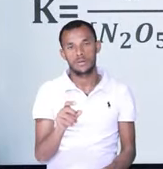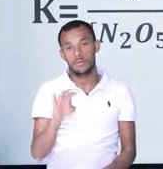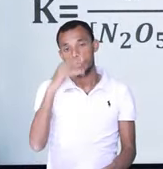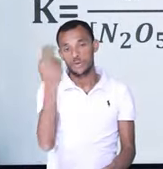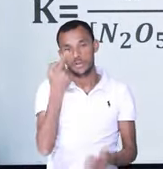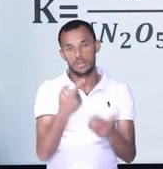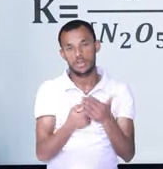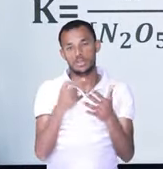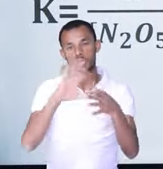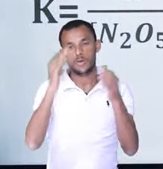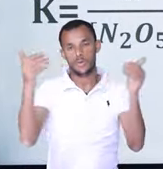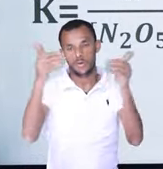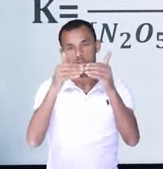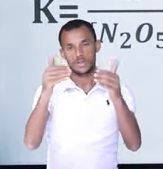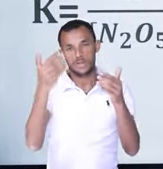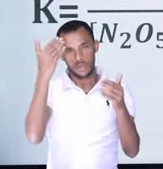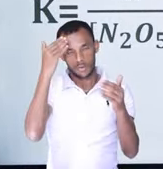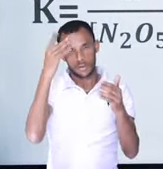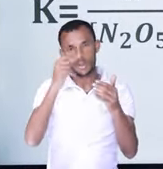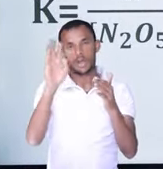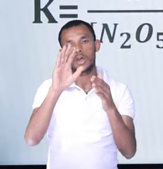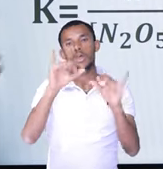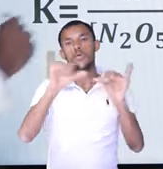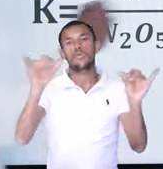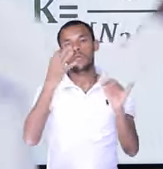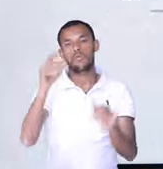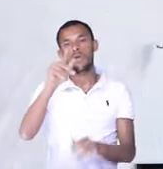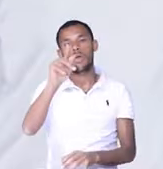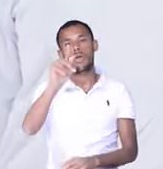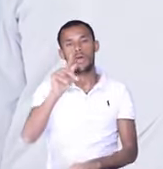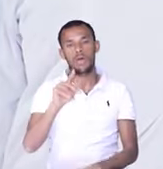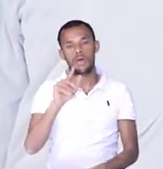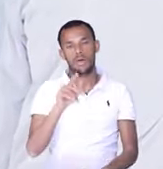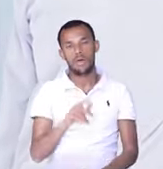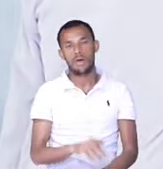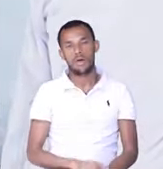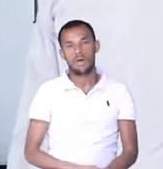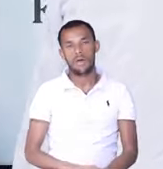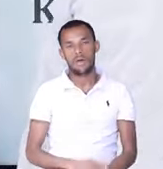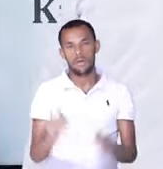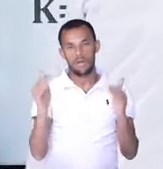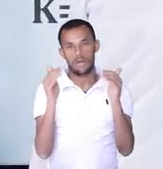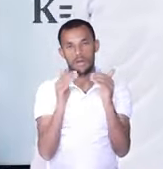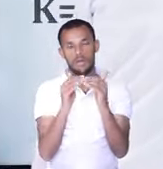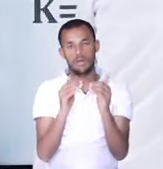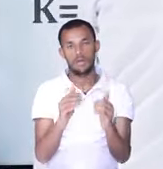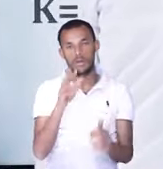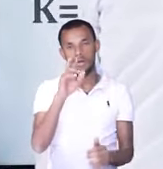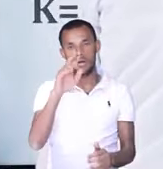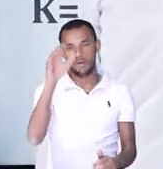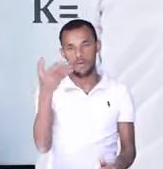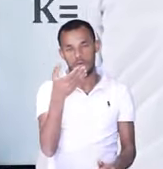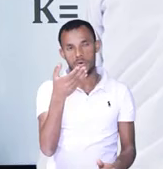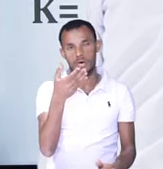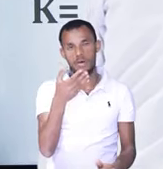By using this equation, determine the units of K. K is equals to R